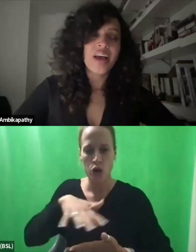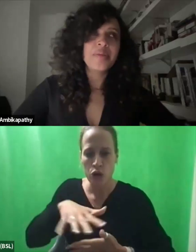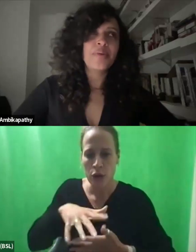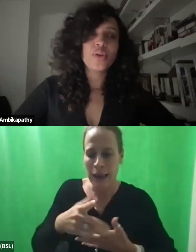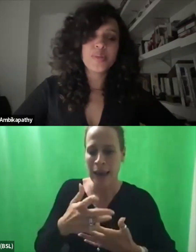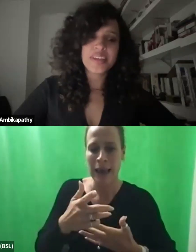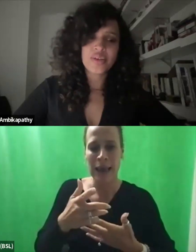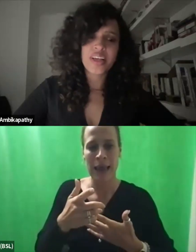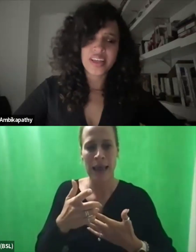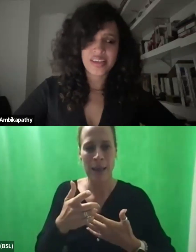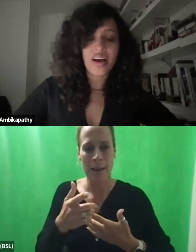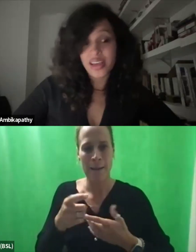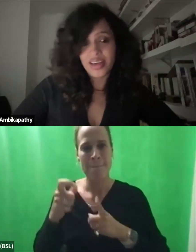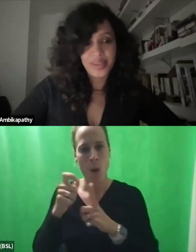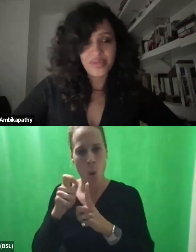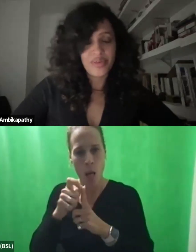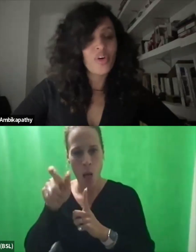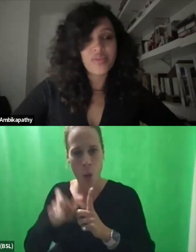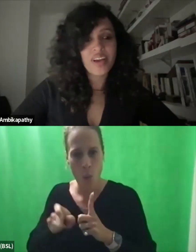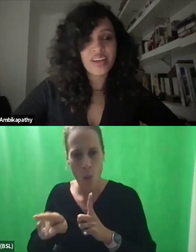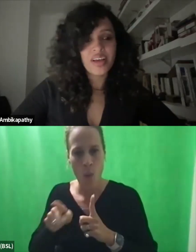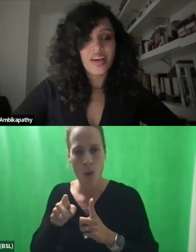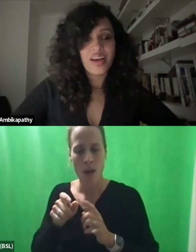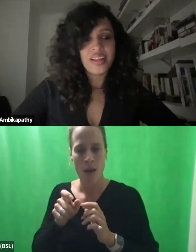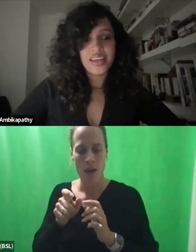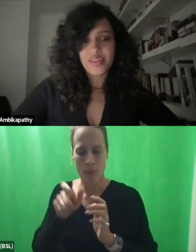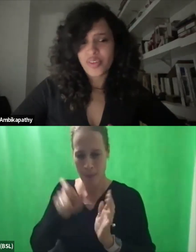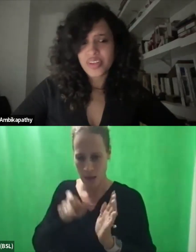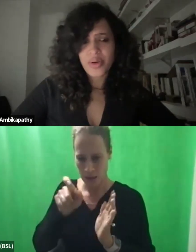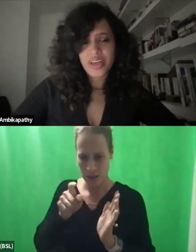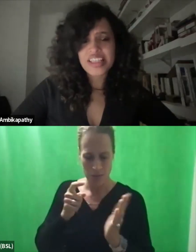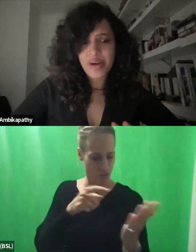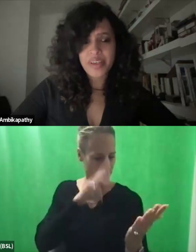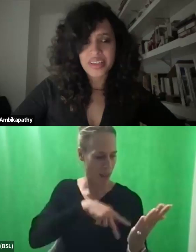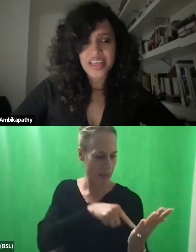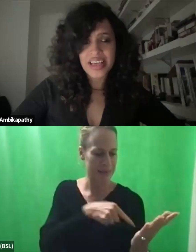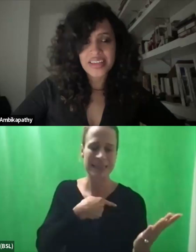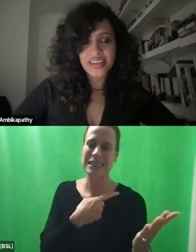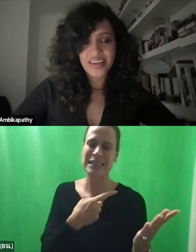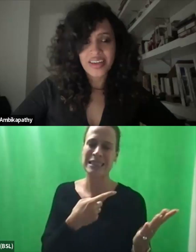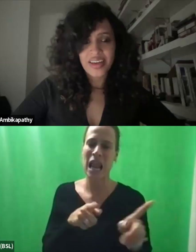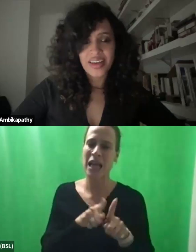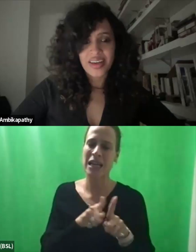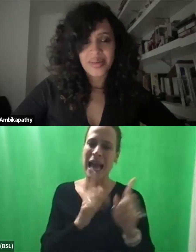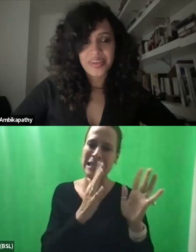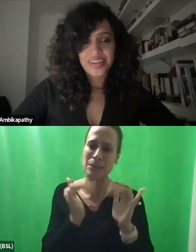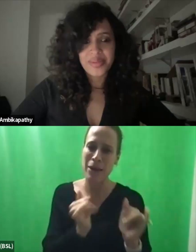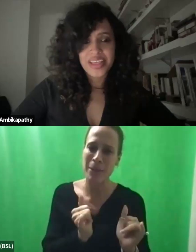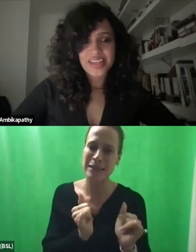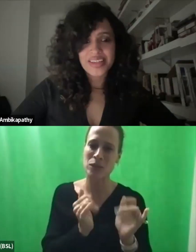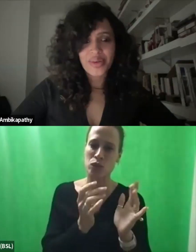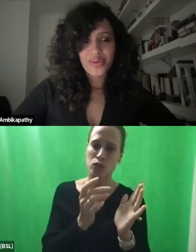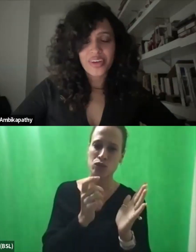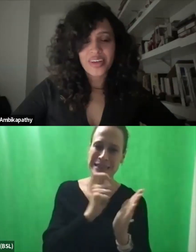I mean, Polo Speaks is quite I mean, from what I read, I think of it as quite an experimental text, in